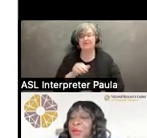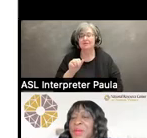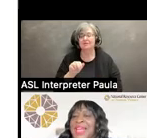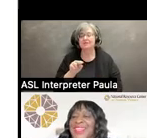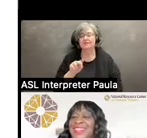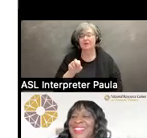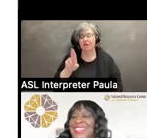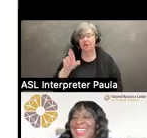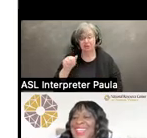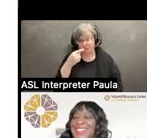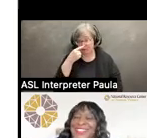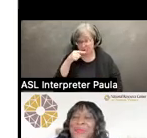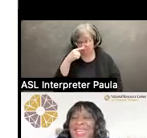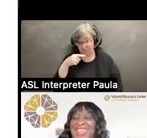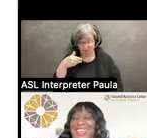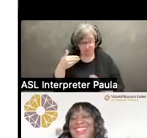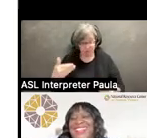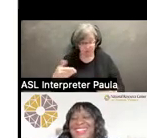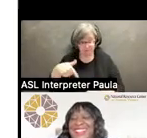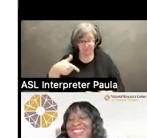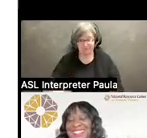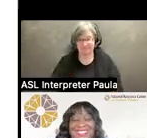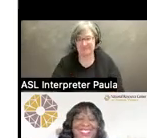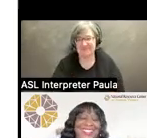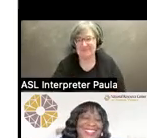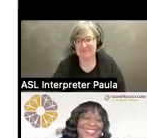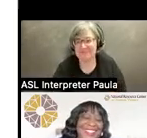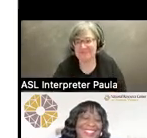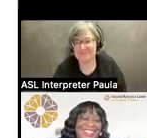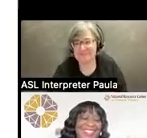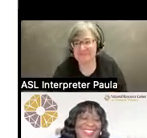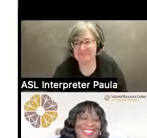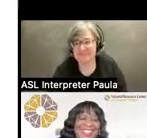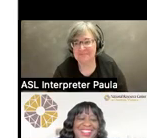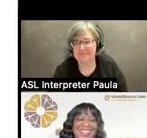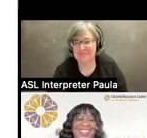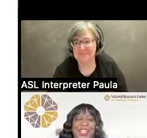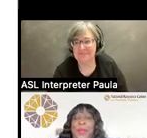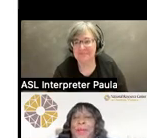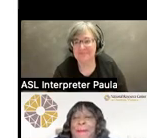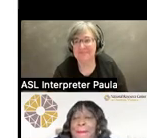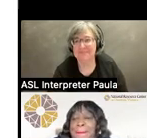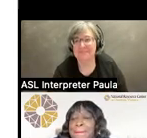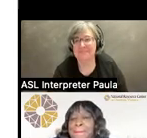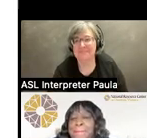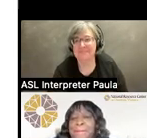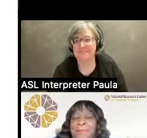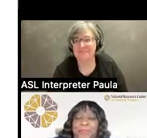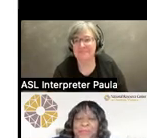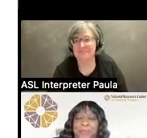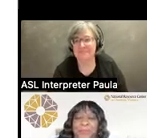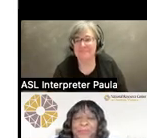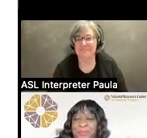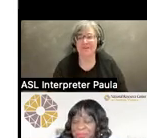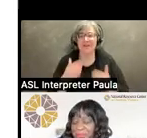if you don't mind taking the mic. Great. Thank you, Lavon. And thank you all for allowing